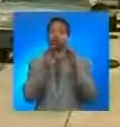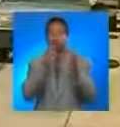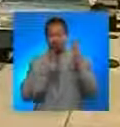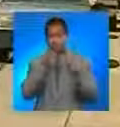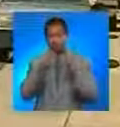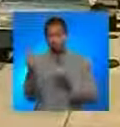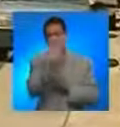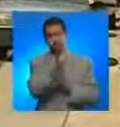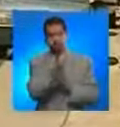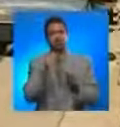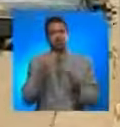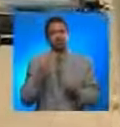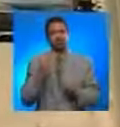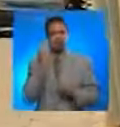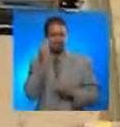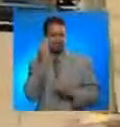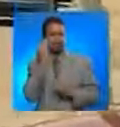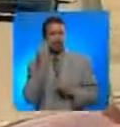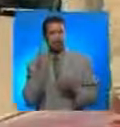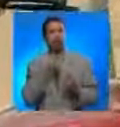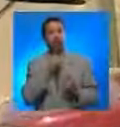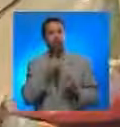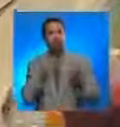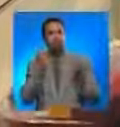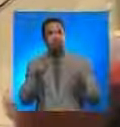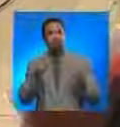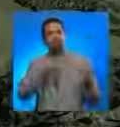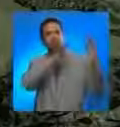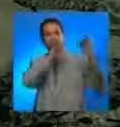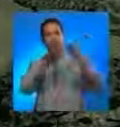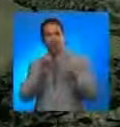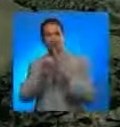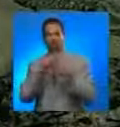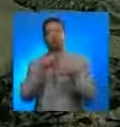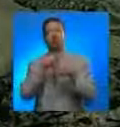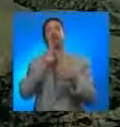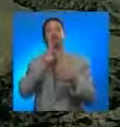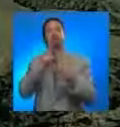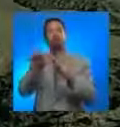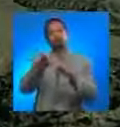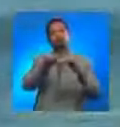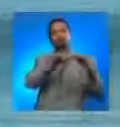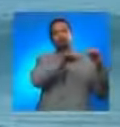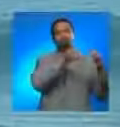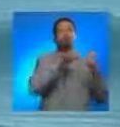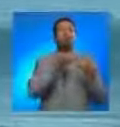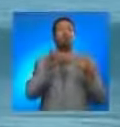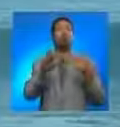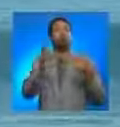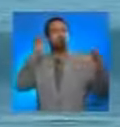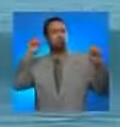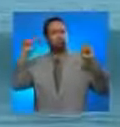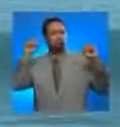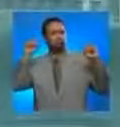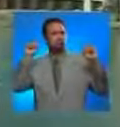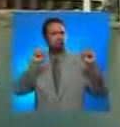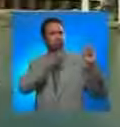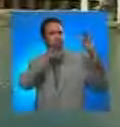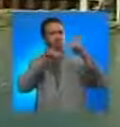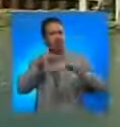to identify the impending signs of a tsunami, such as an earthquake, receding water and strange noises coming from the